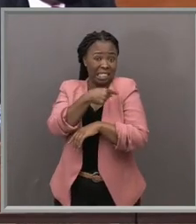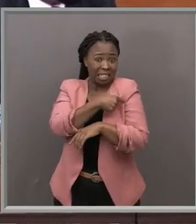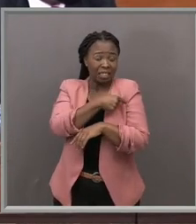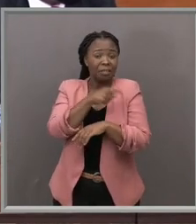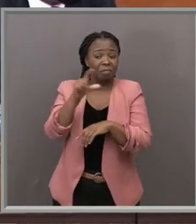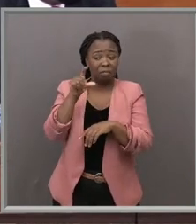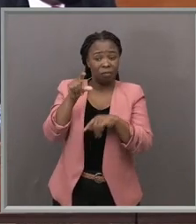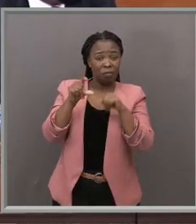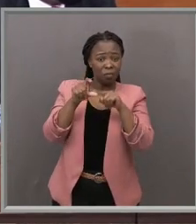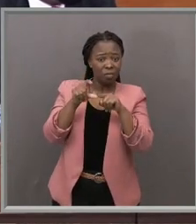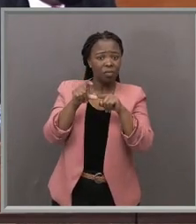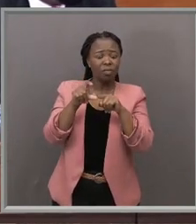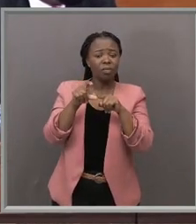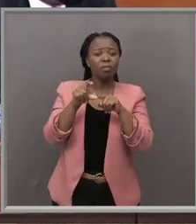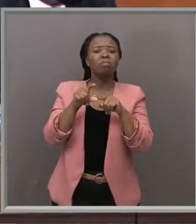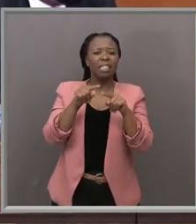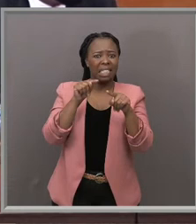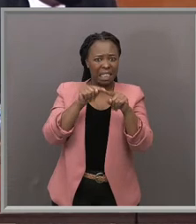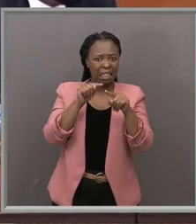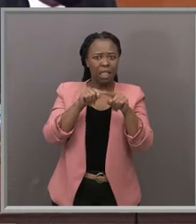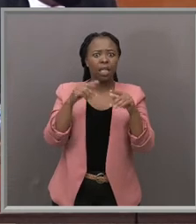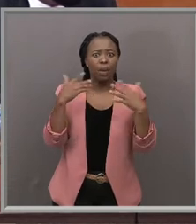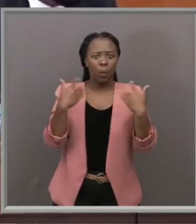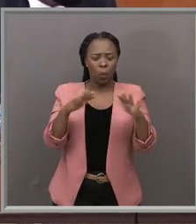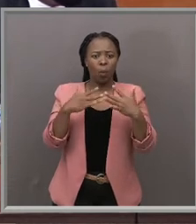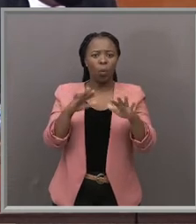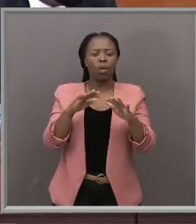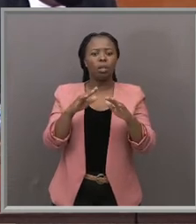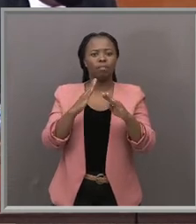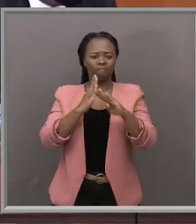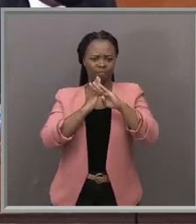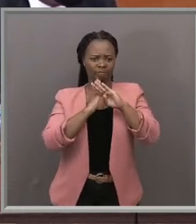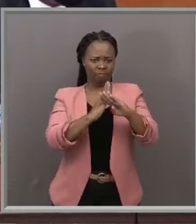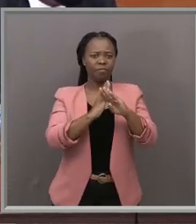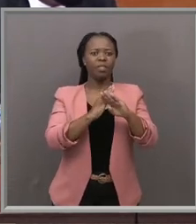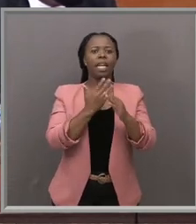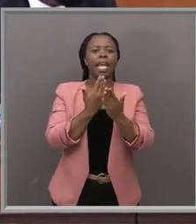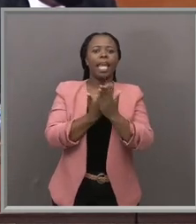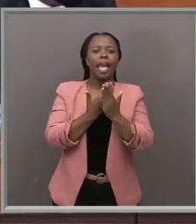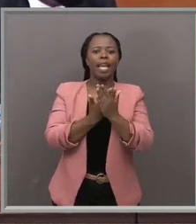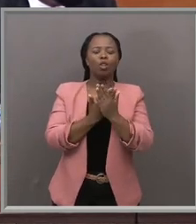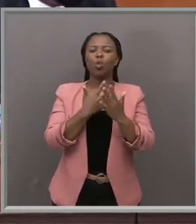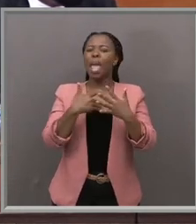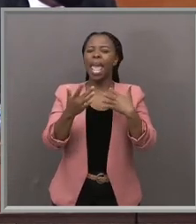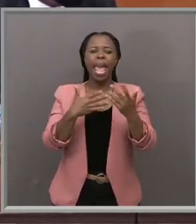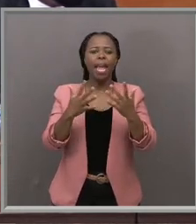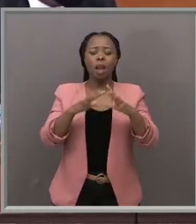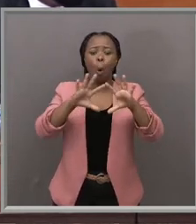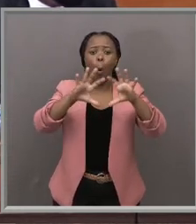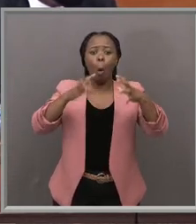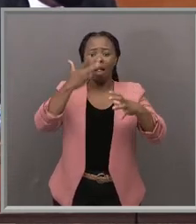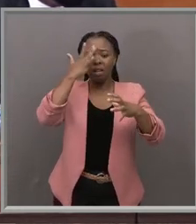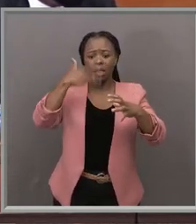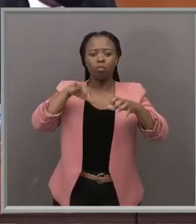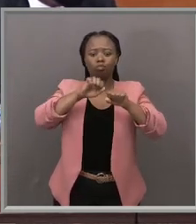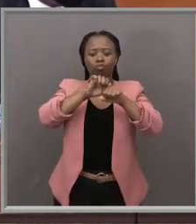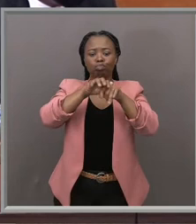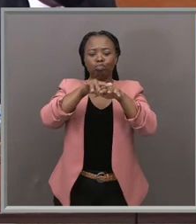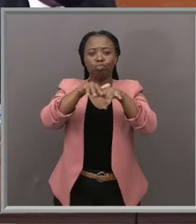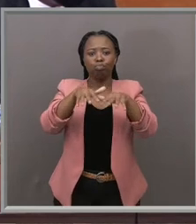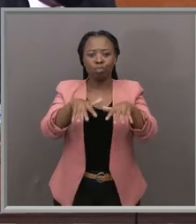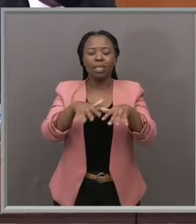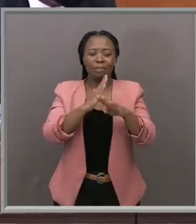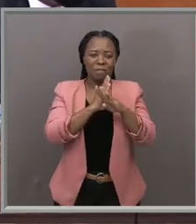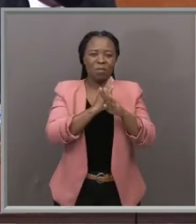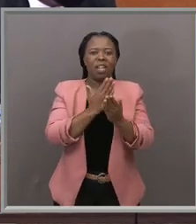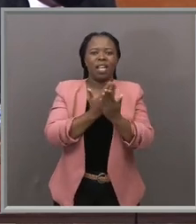the decisive weapon against any pandemic. And the vaccination process and program and plan